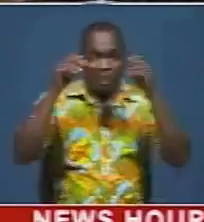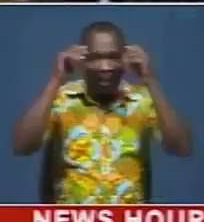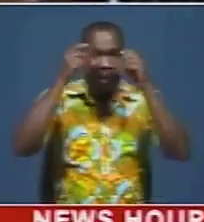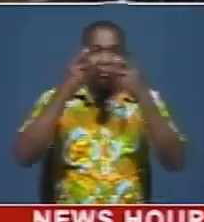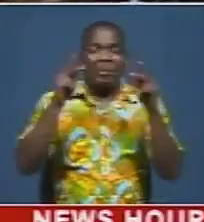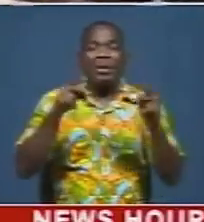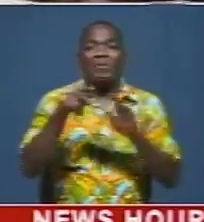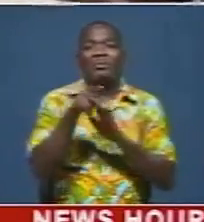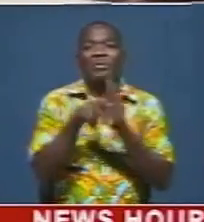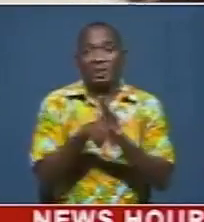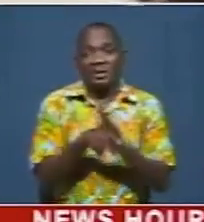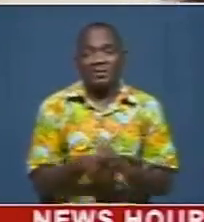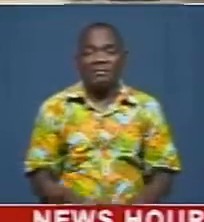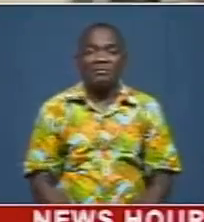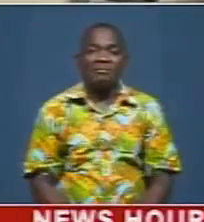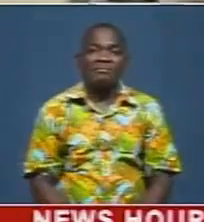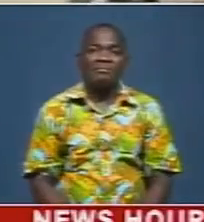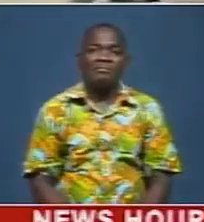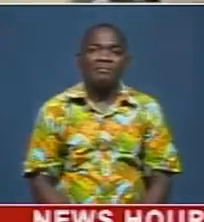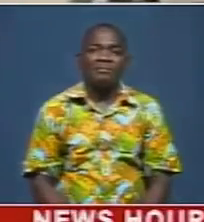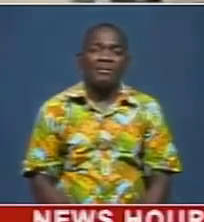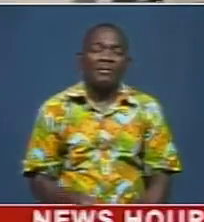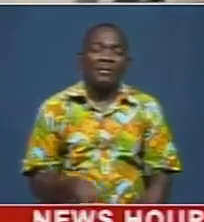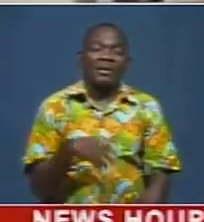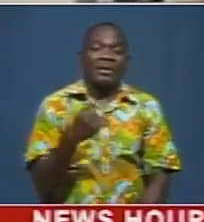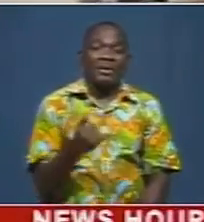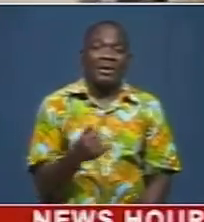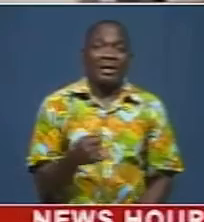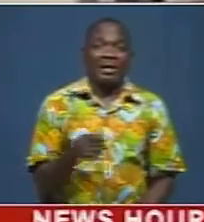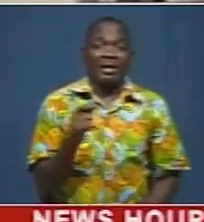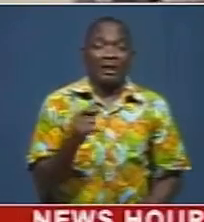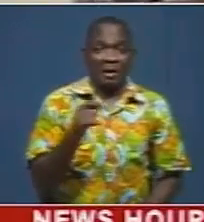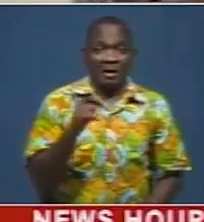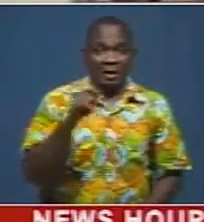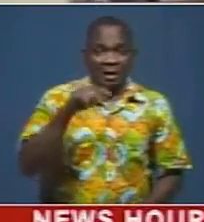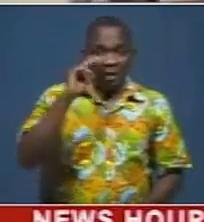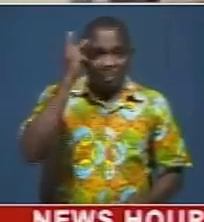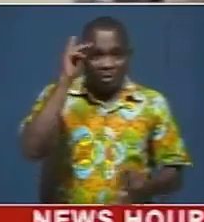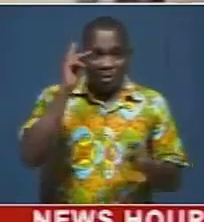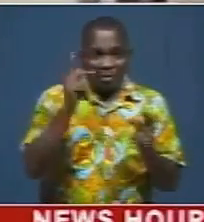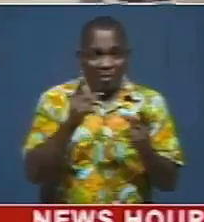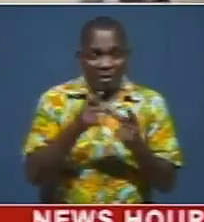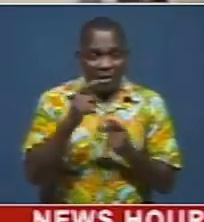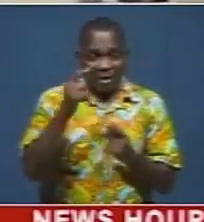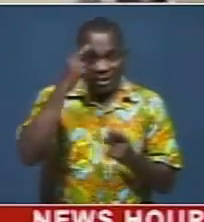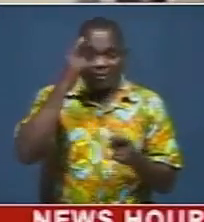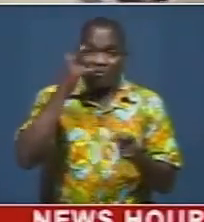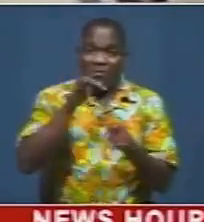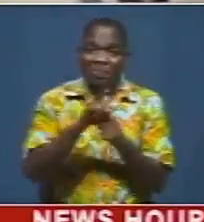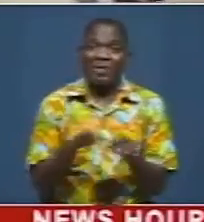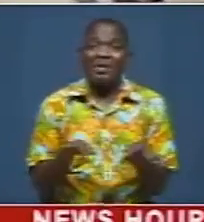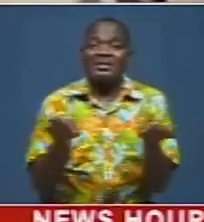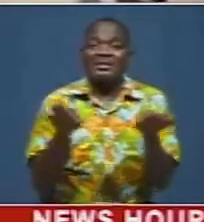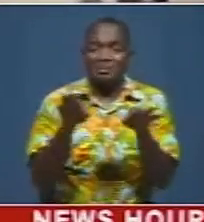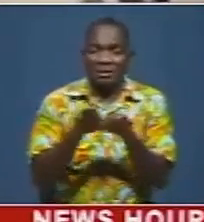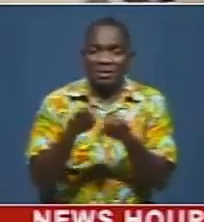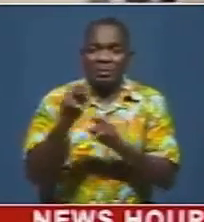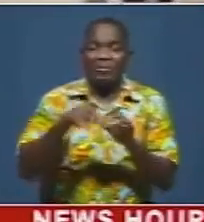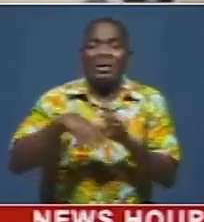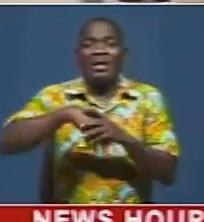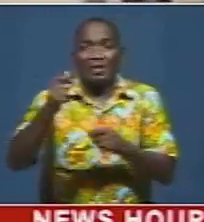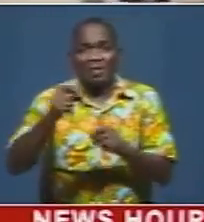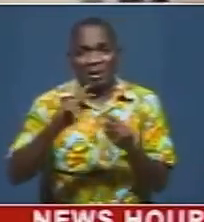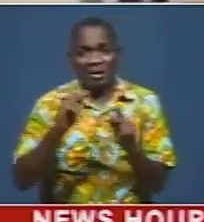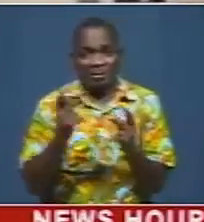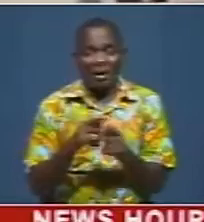good of the country. If manifestos are going to become important, then the people outside the